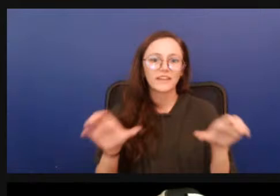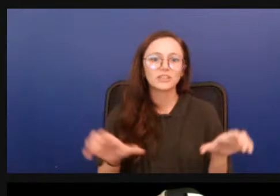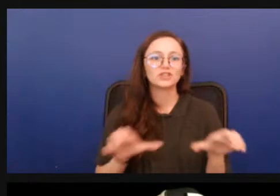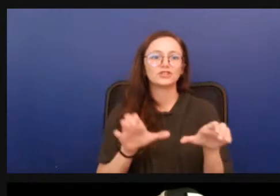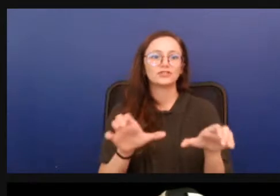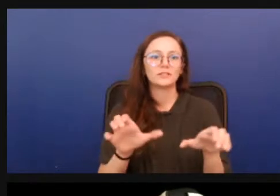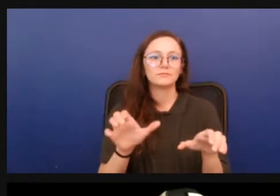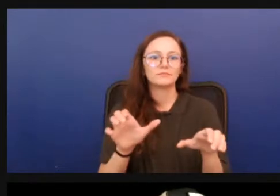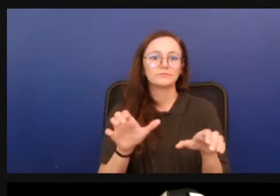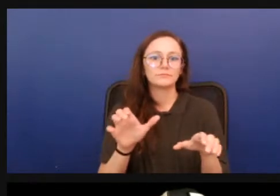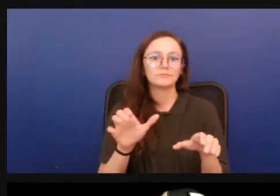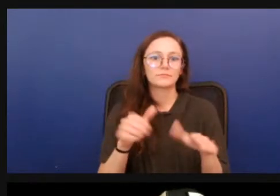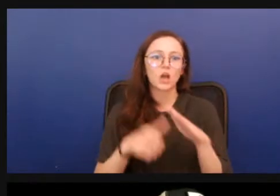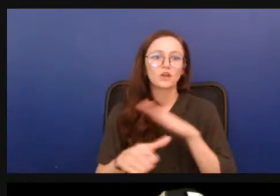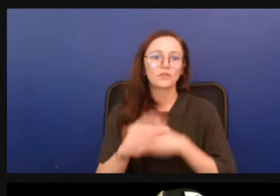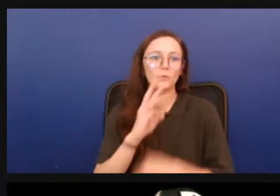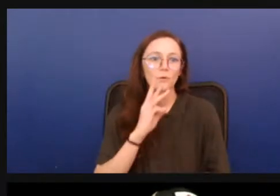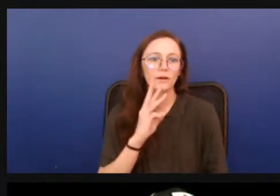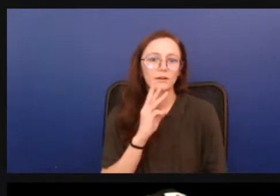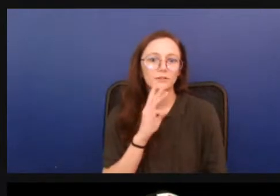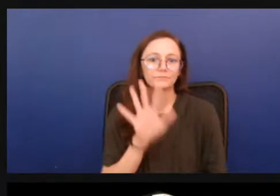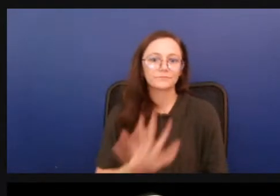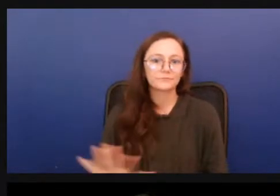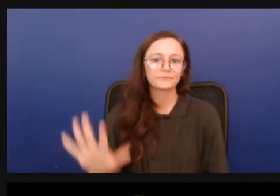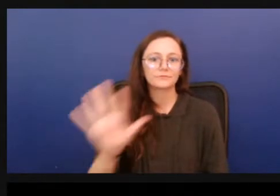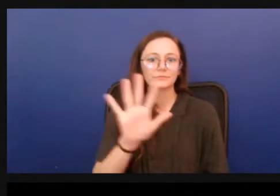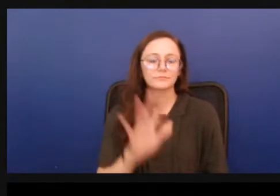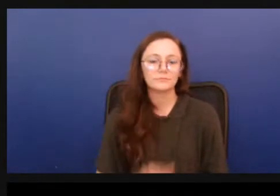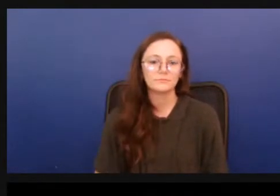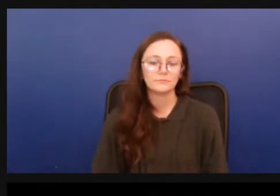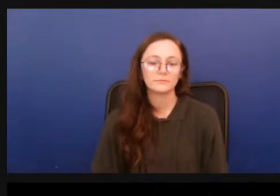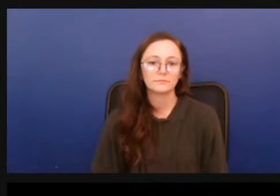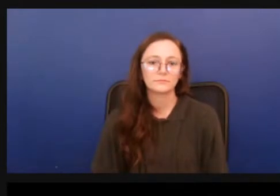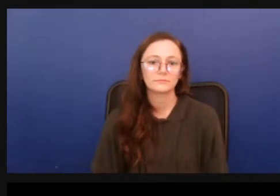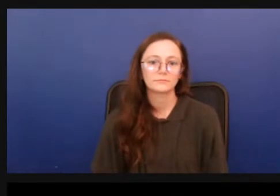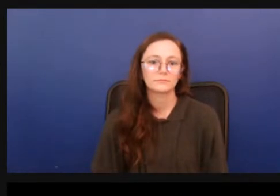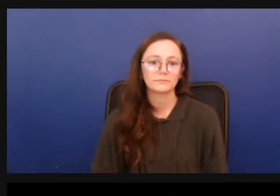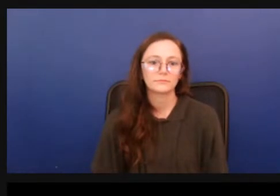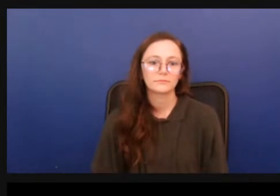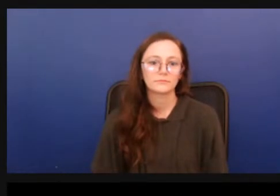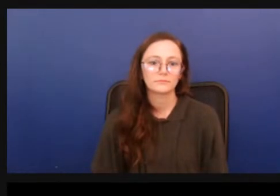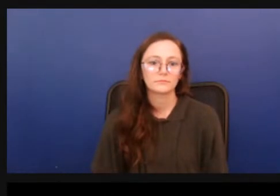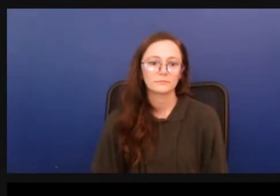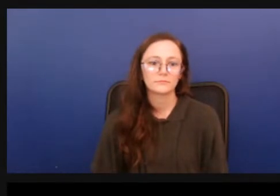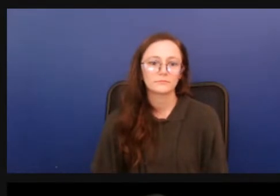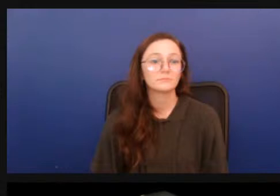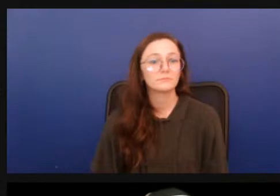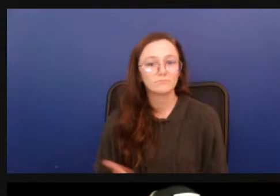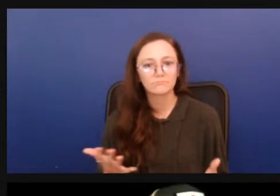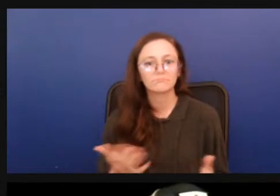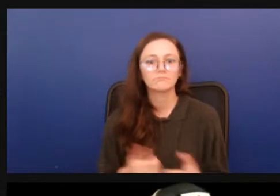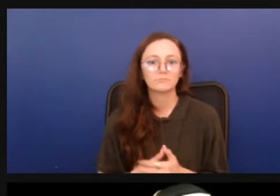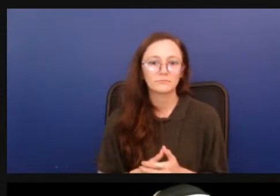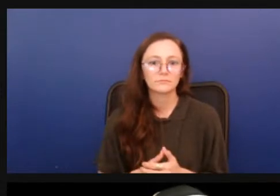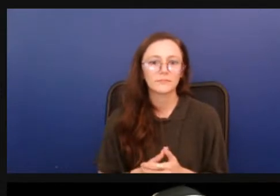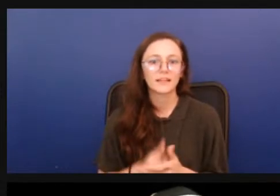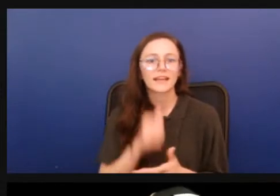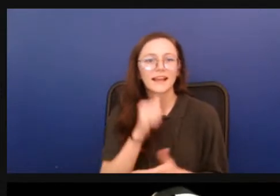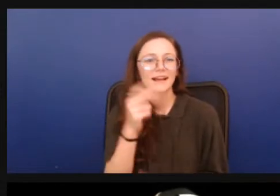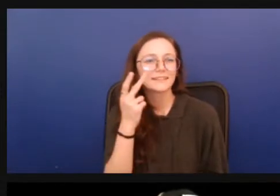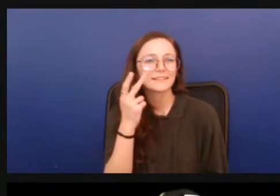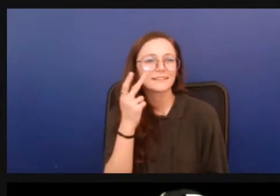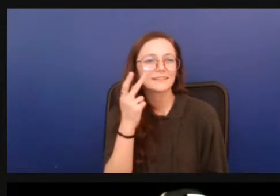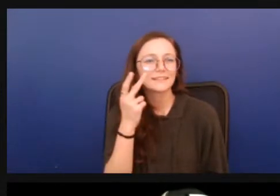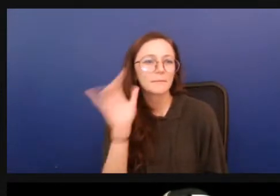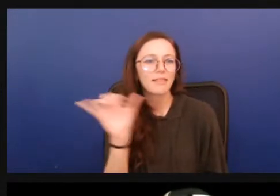a likely location for all of this. So all in all, it doesn't seem like anything is slumping over here, really. Maybe